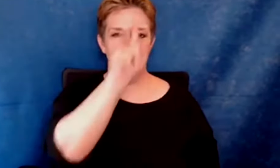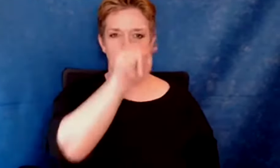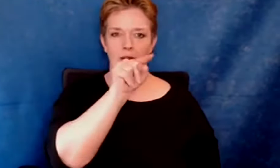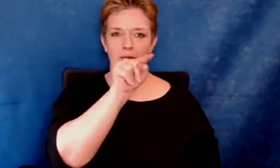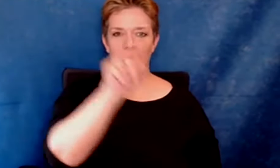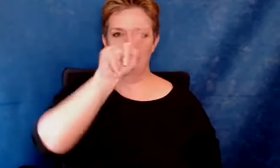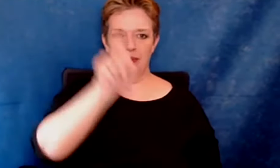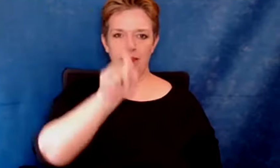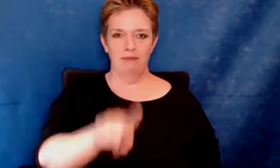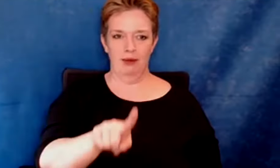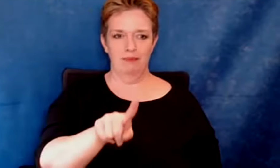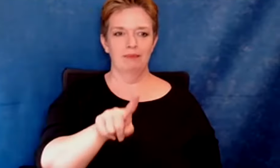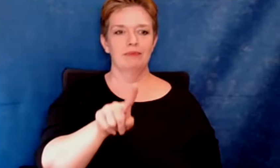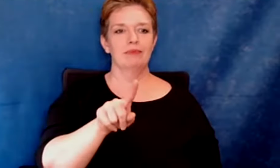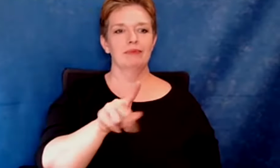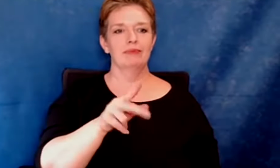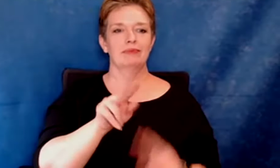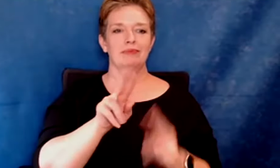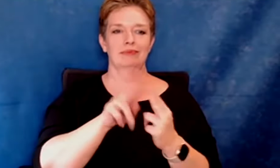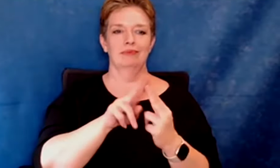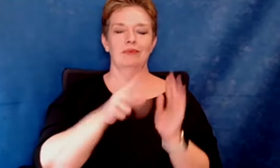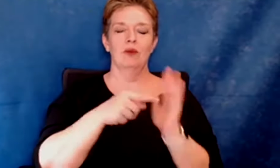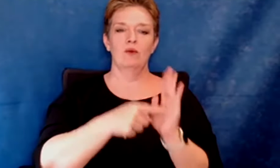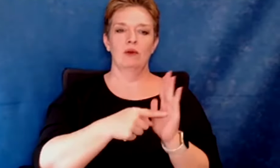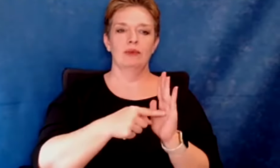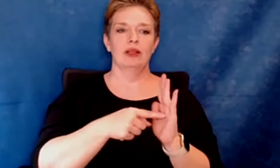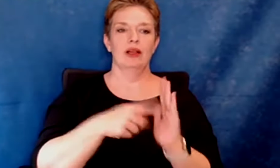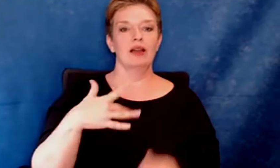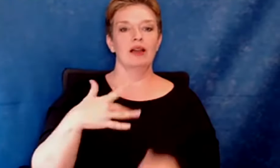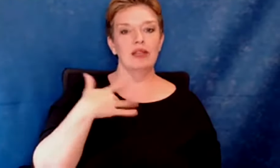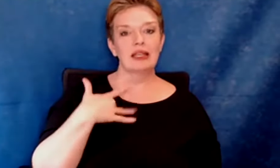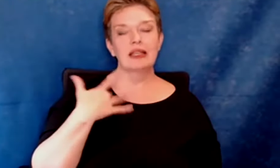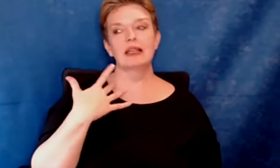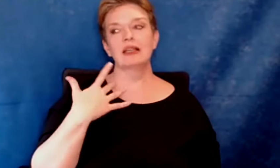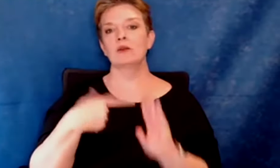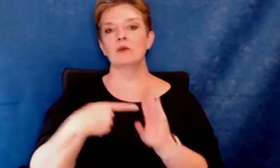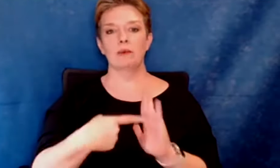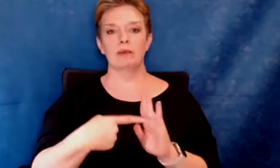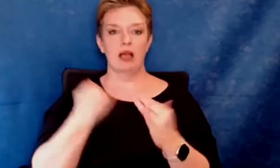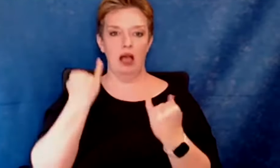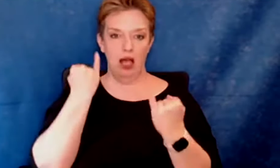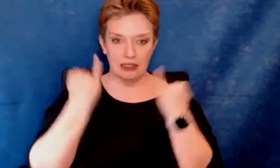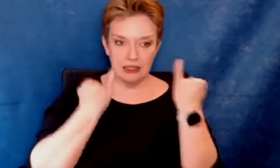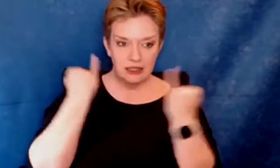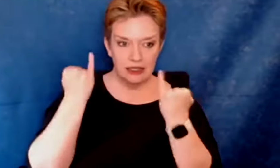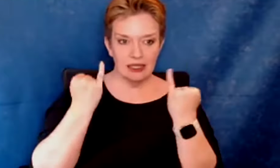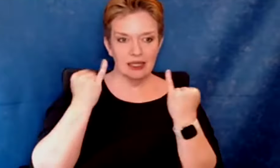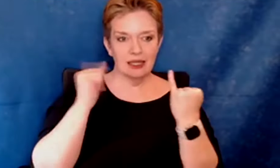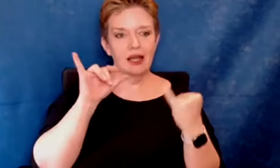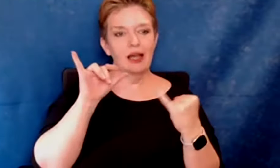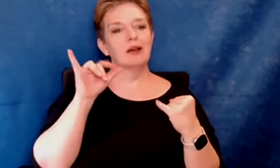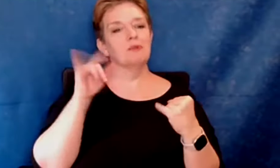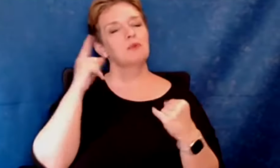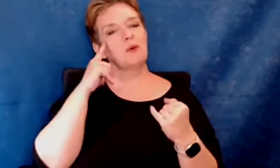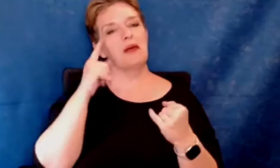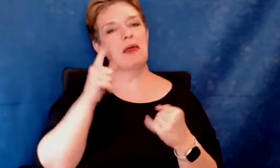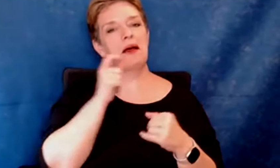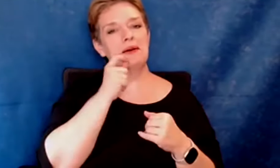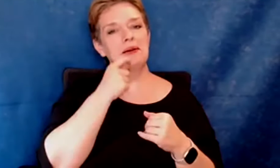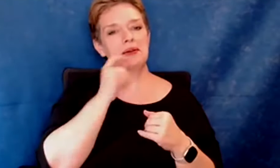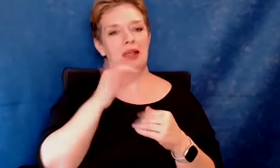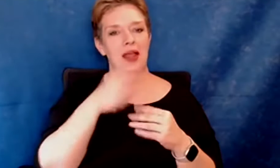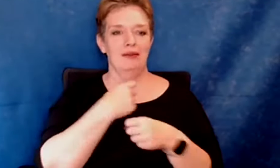are, they represent feelings and kind of an idea. And I thought it would be cool to represent that with these pieces here.